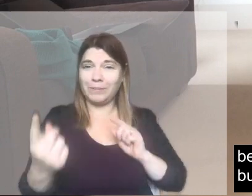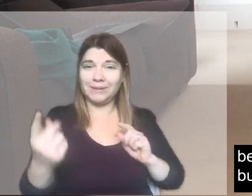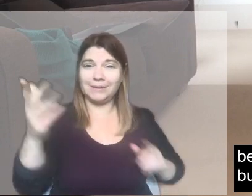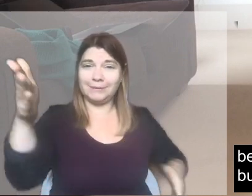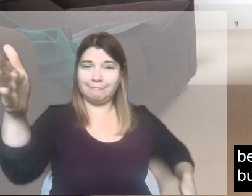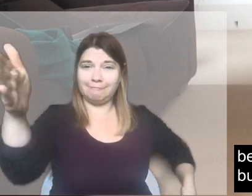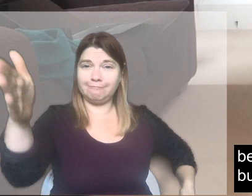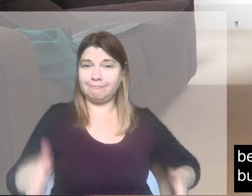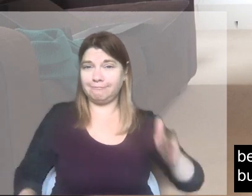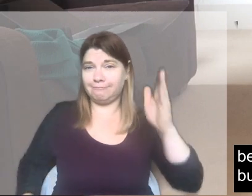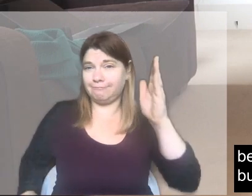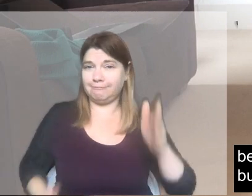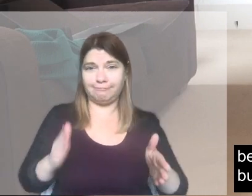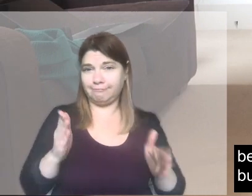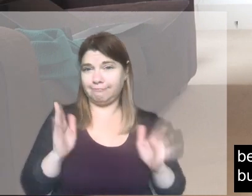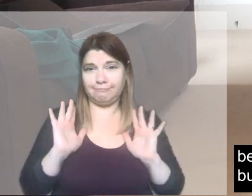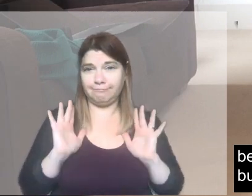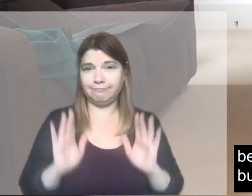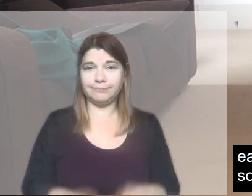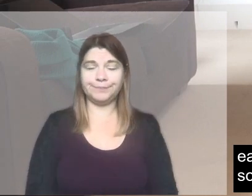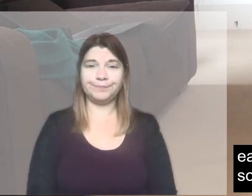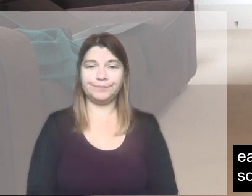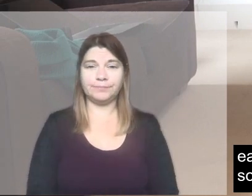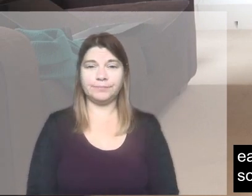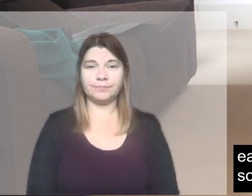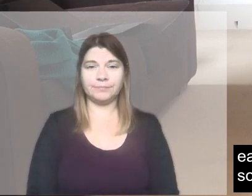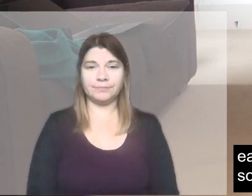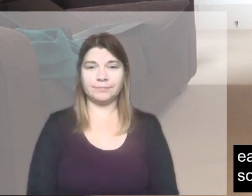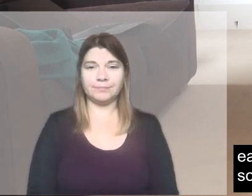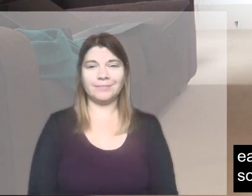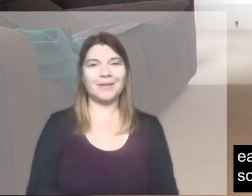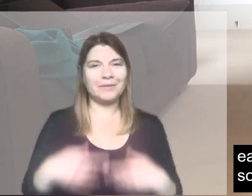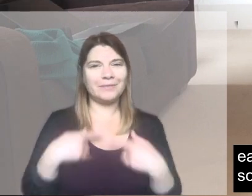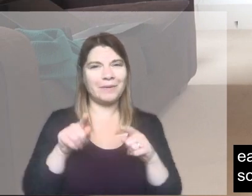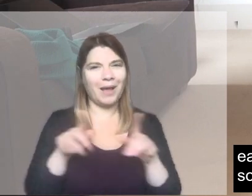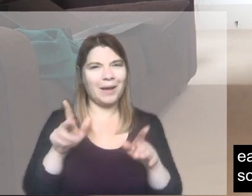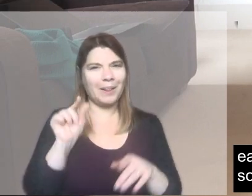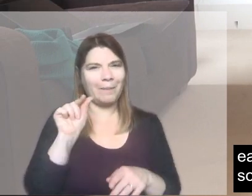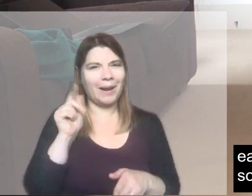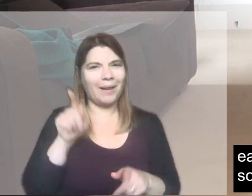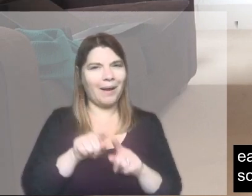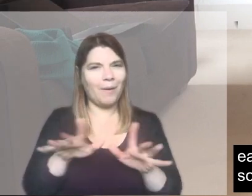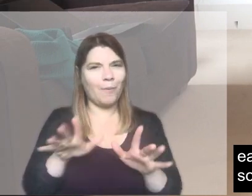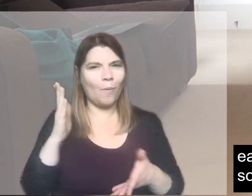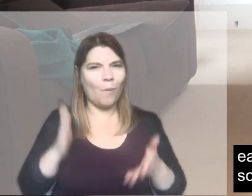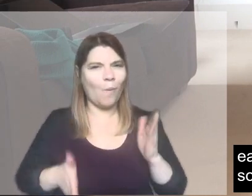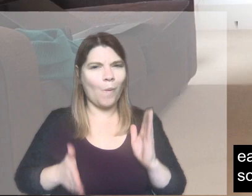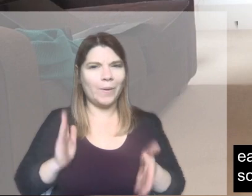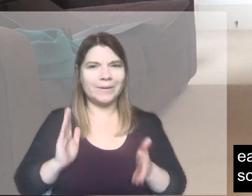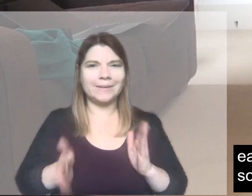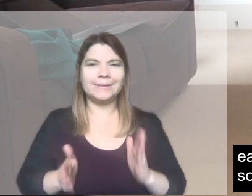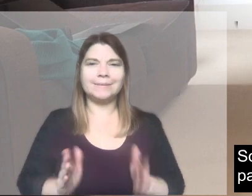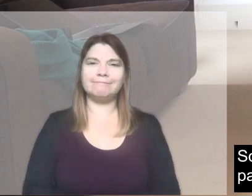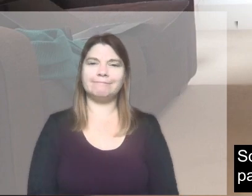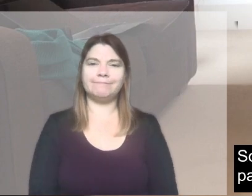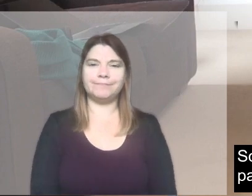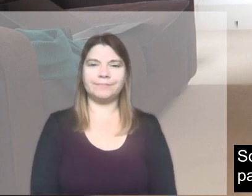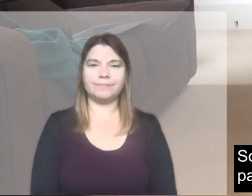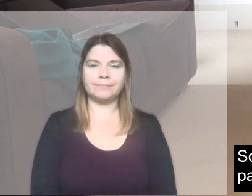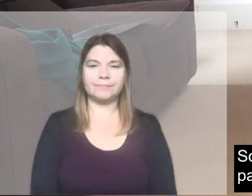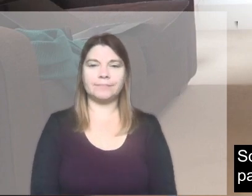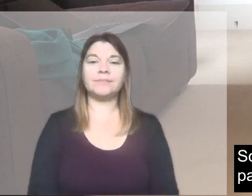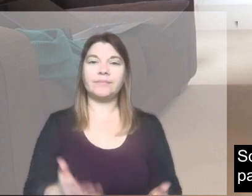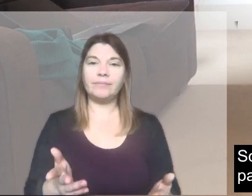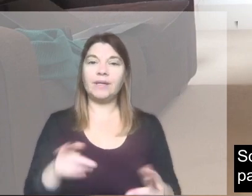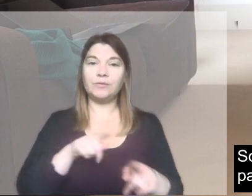arms, but they're just going in opposition to each other this time. Almost like if someone was walking down the street. Okay. So